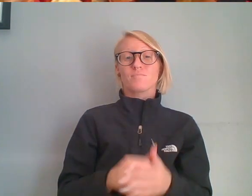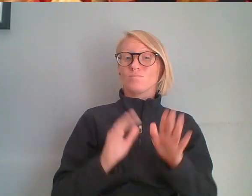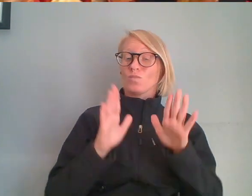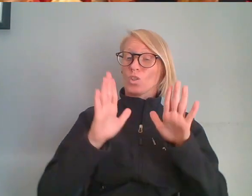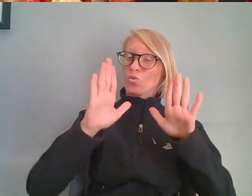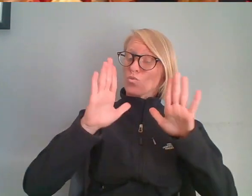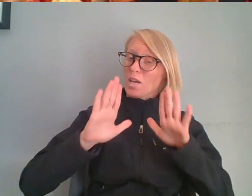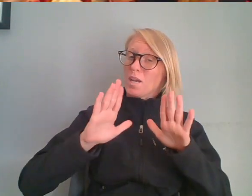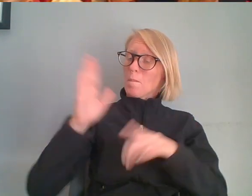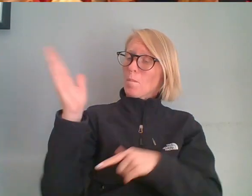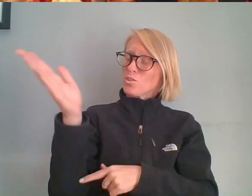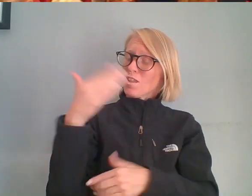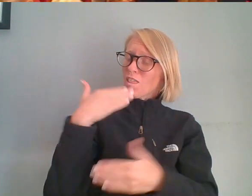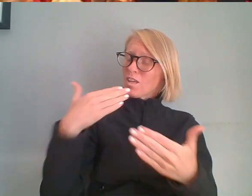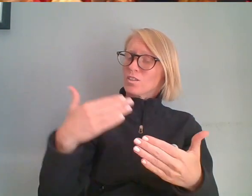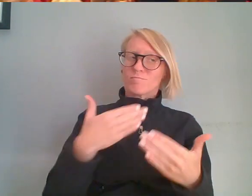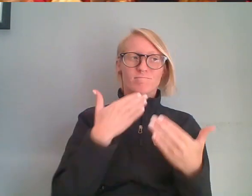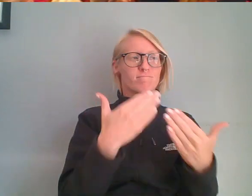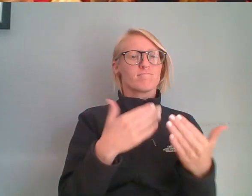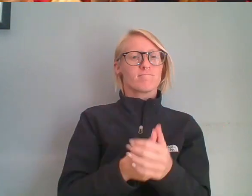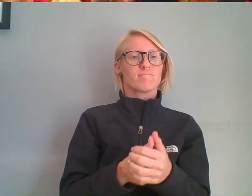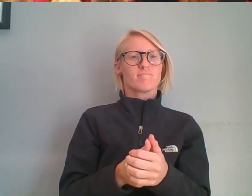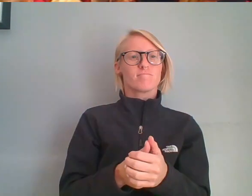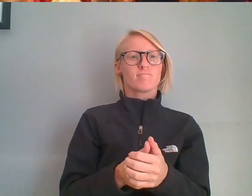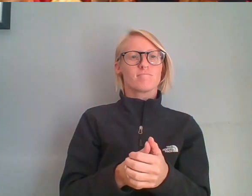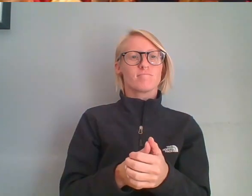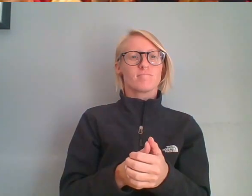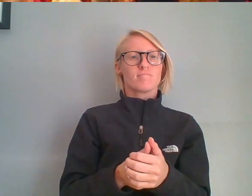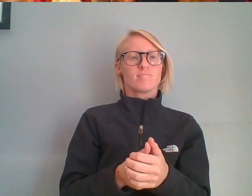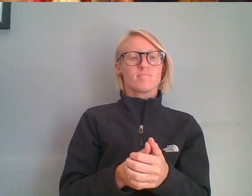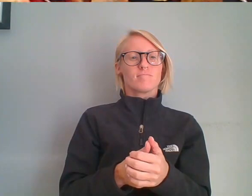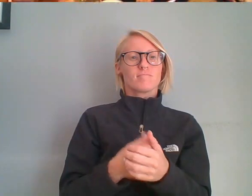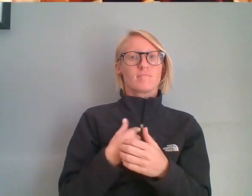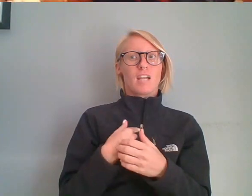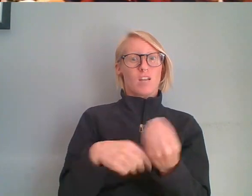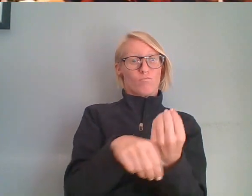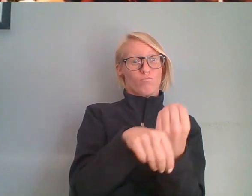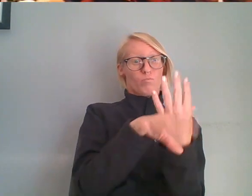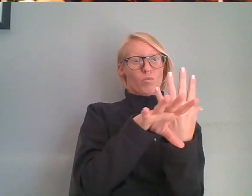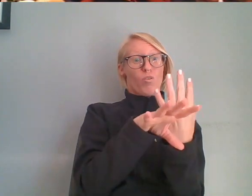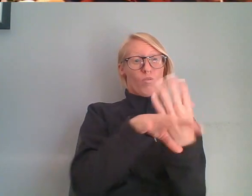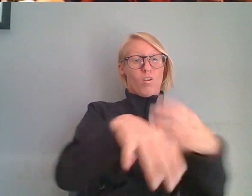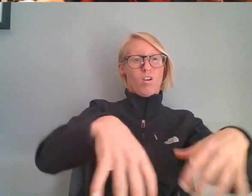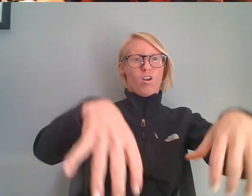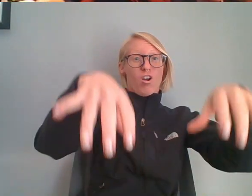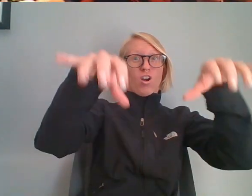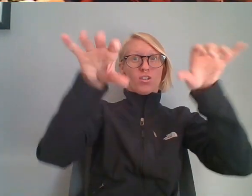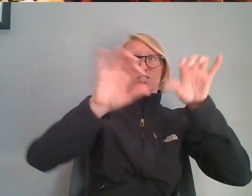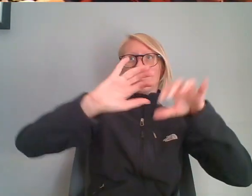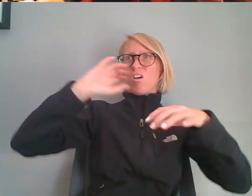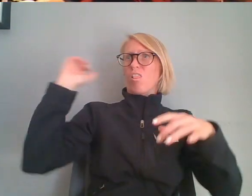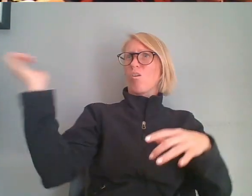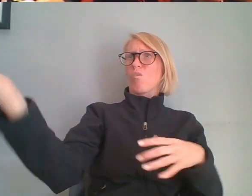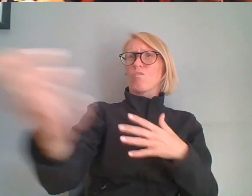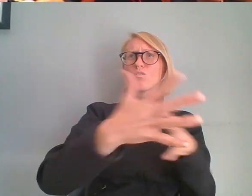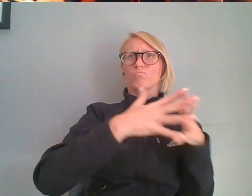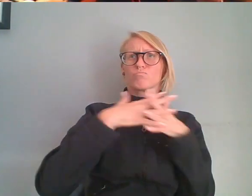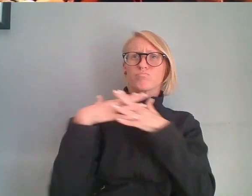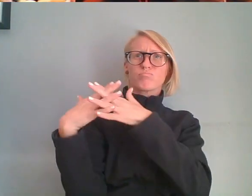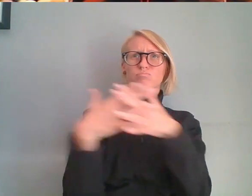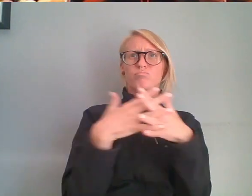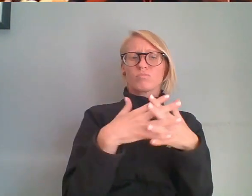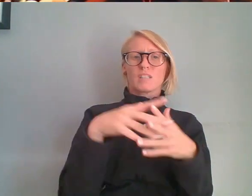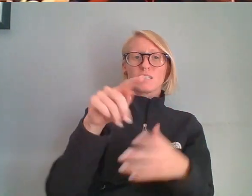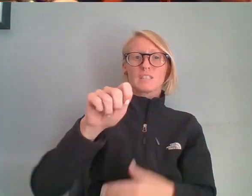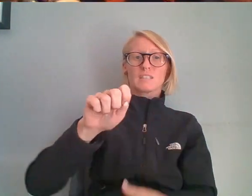you. For a lot of the speaking I do, I have remote audiences, so audiences distributed all over the country with